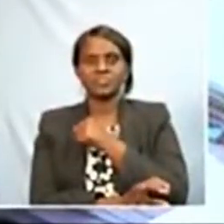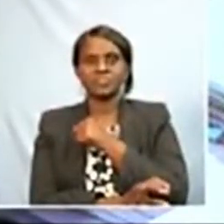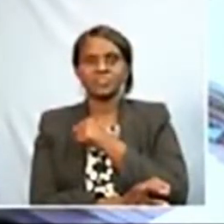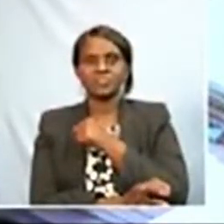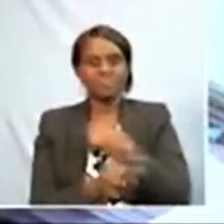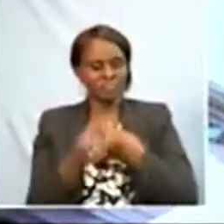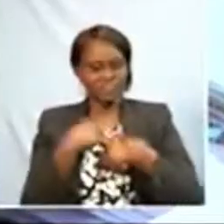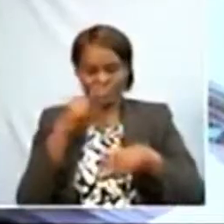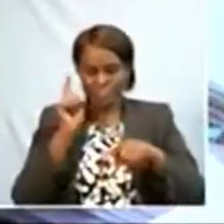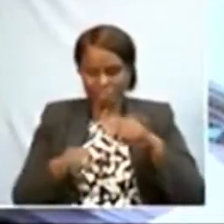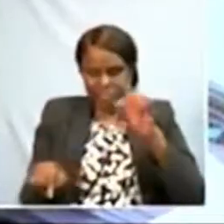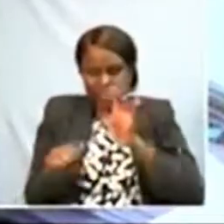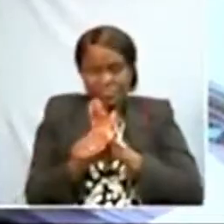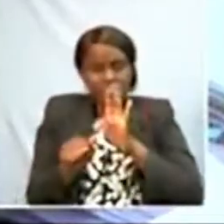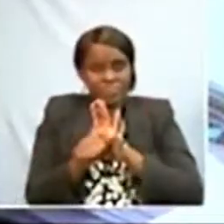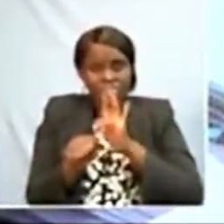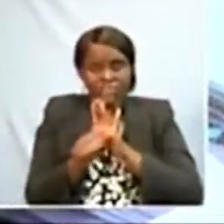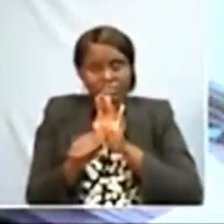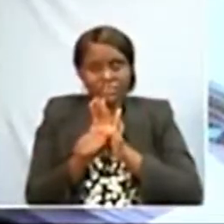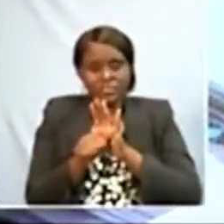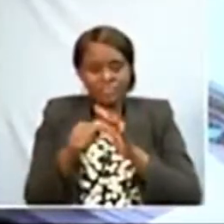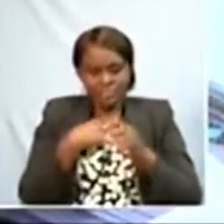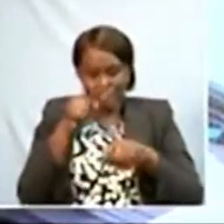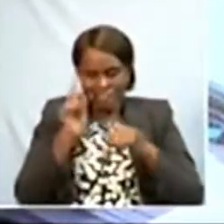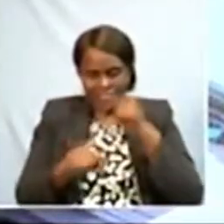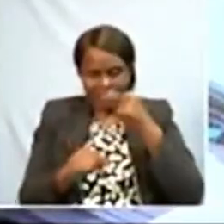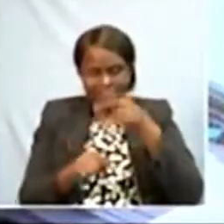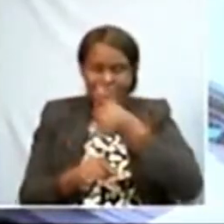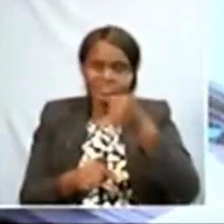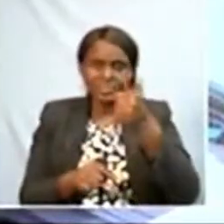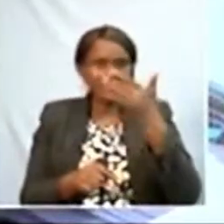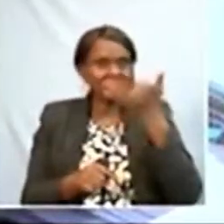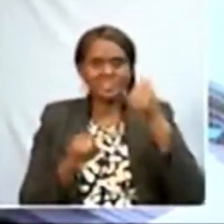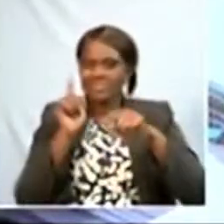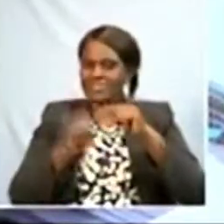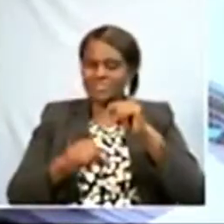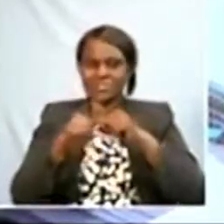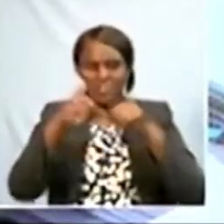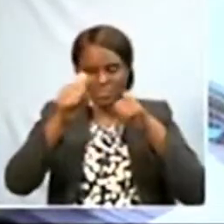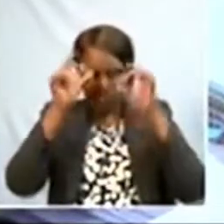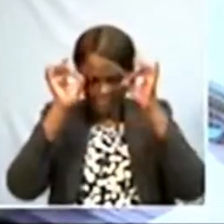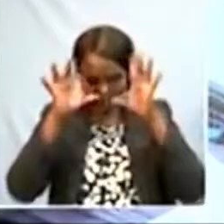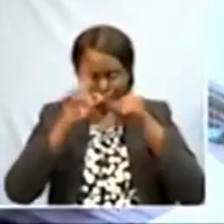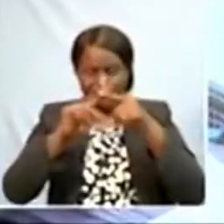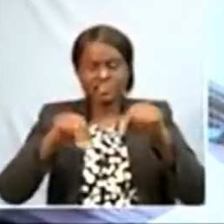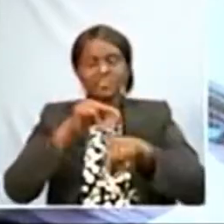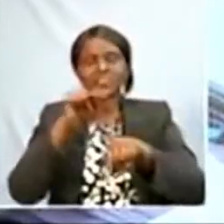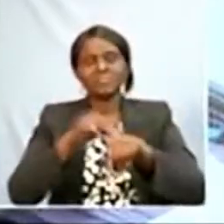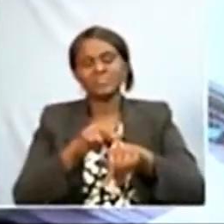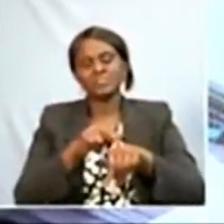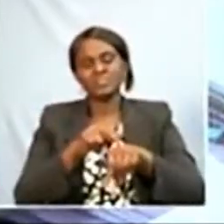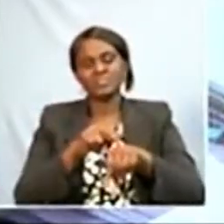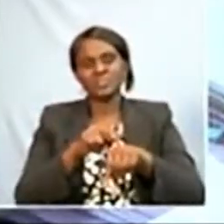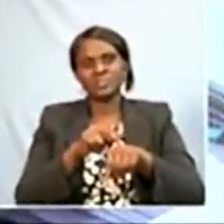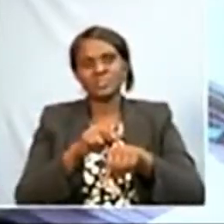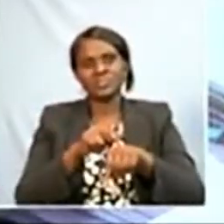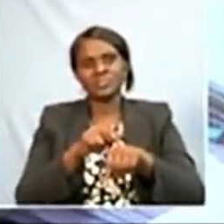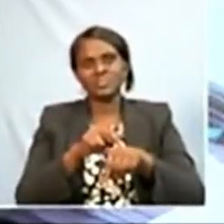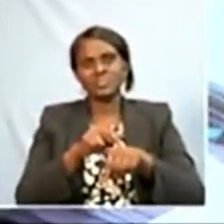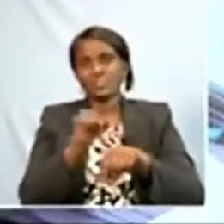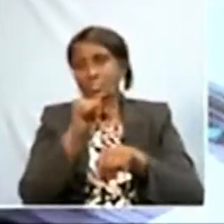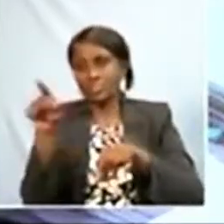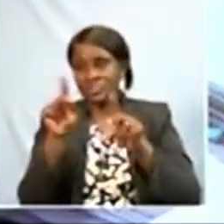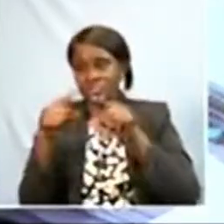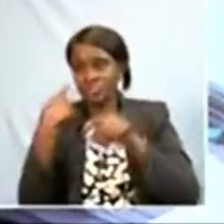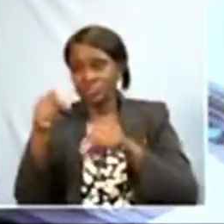I can't hide. I can't say it any better. You are a danger to the nation. Those people